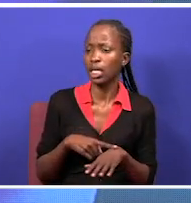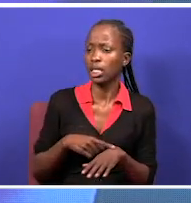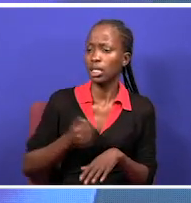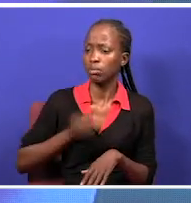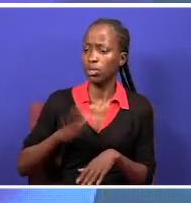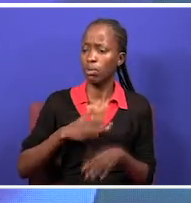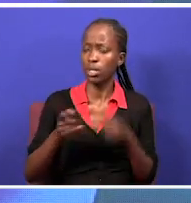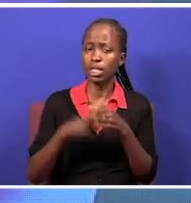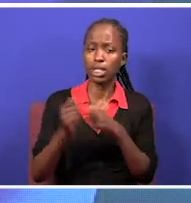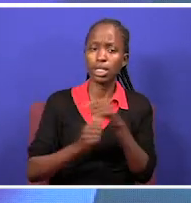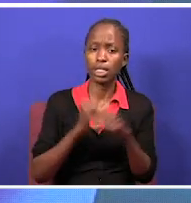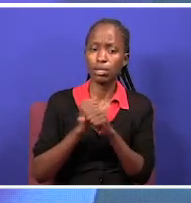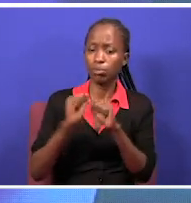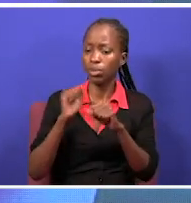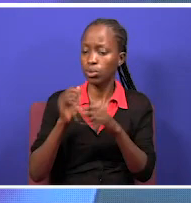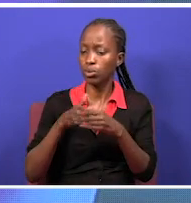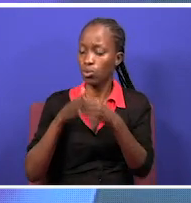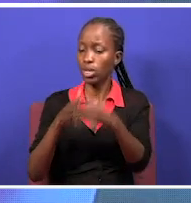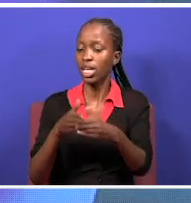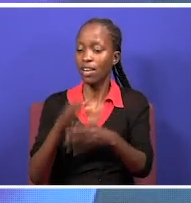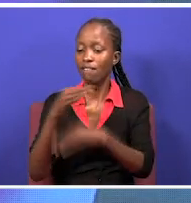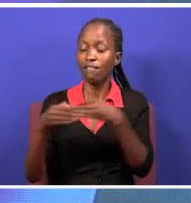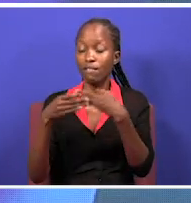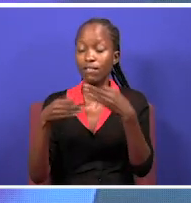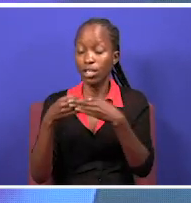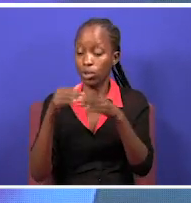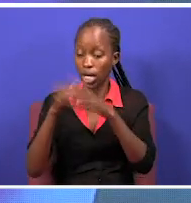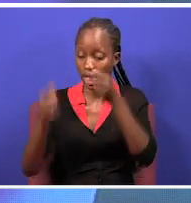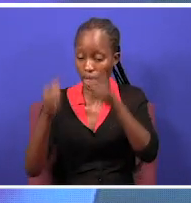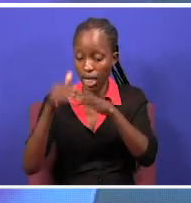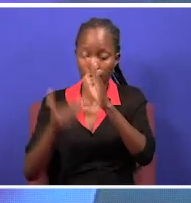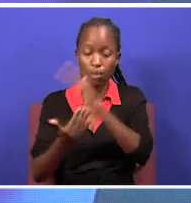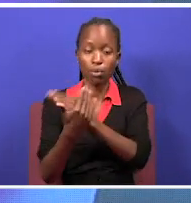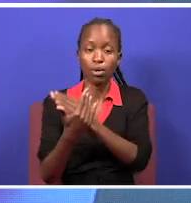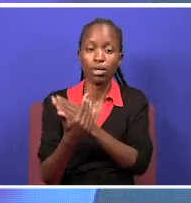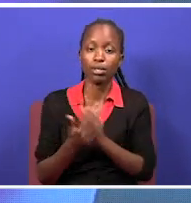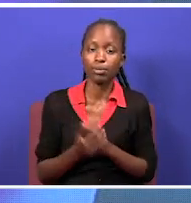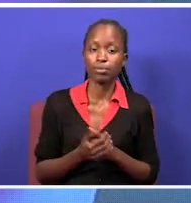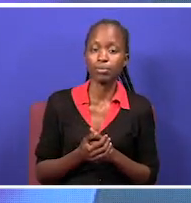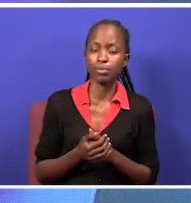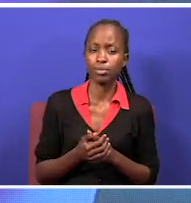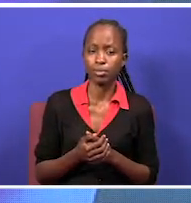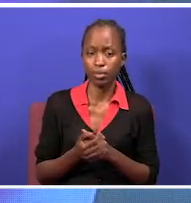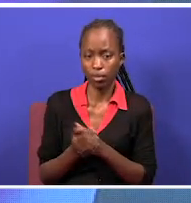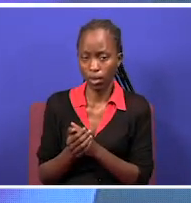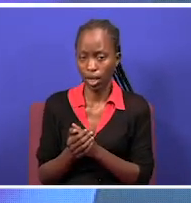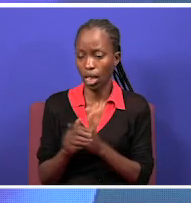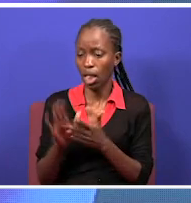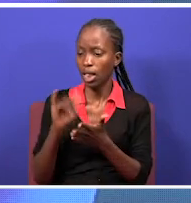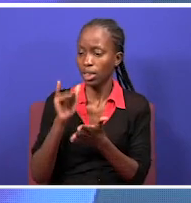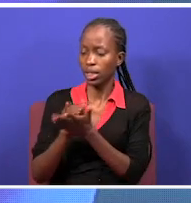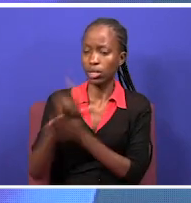she could actually lead the devotion in the car in the morning. It was, you know, and that was a God idea